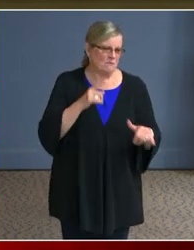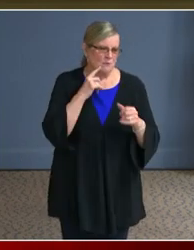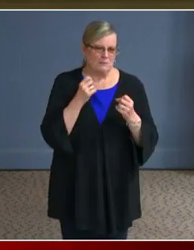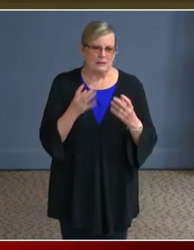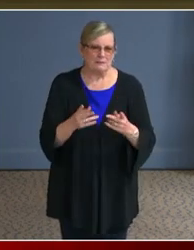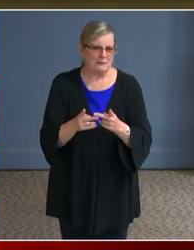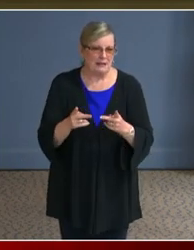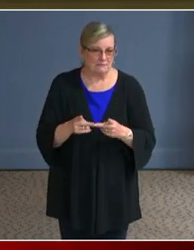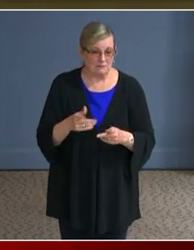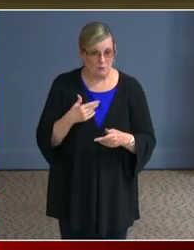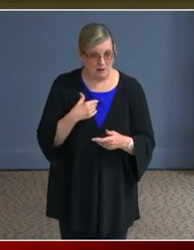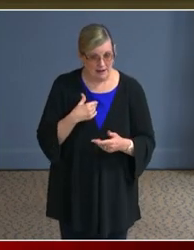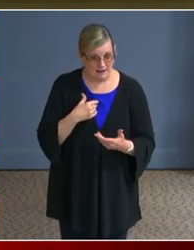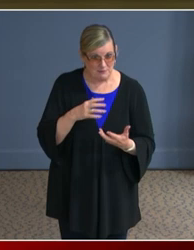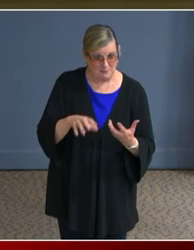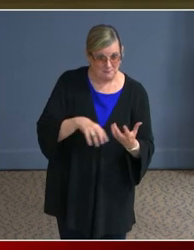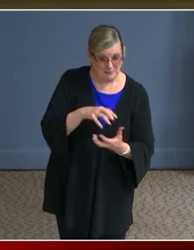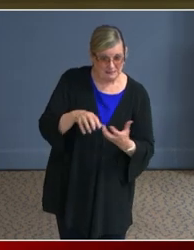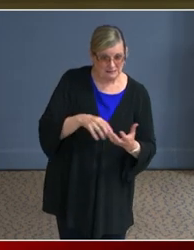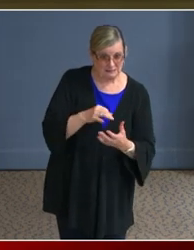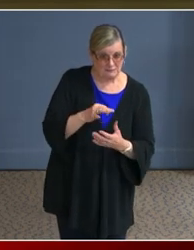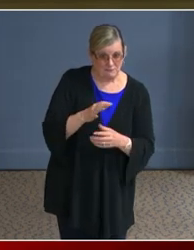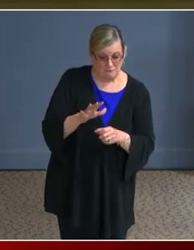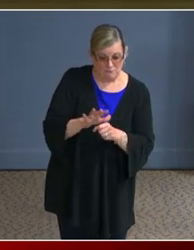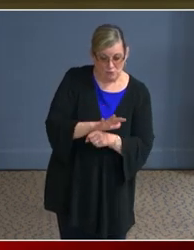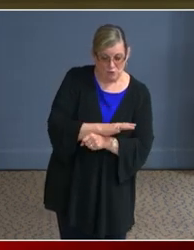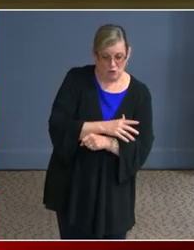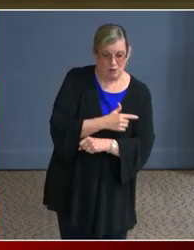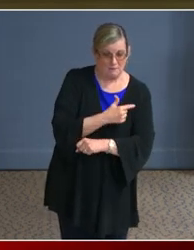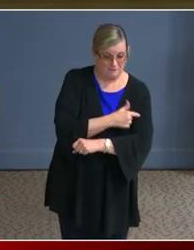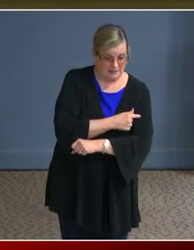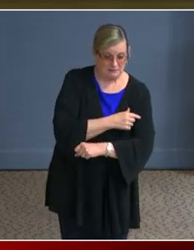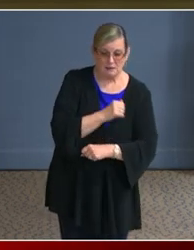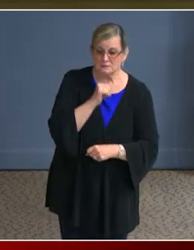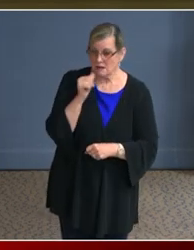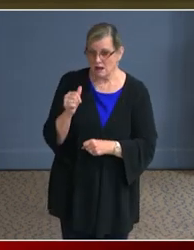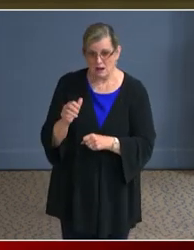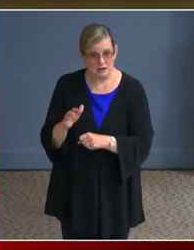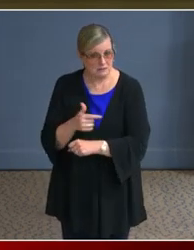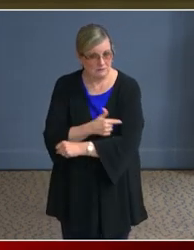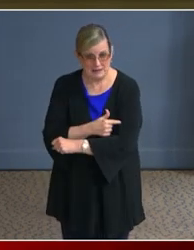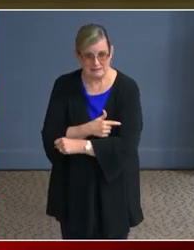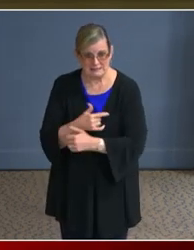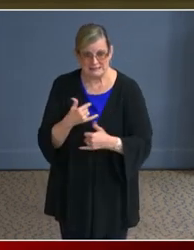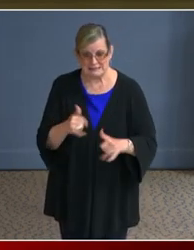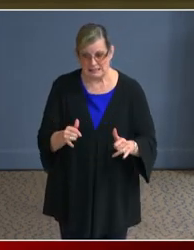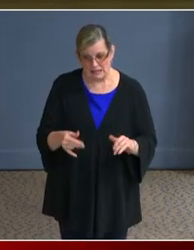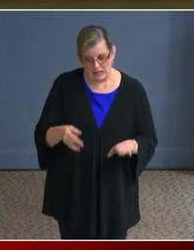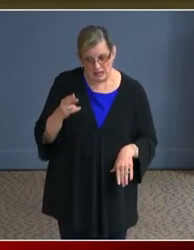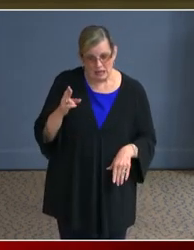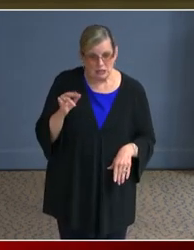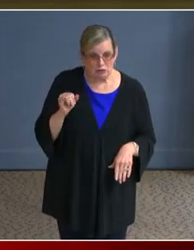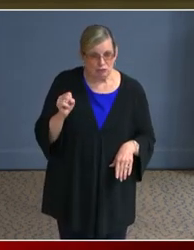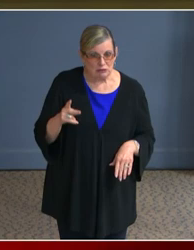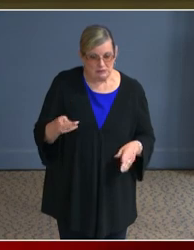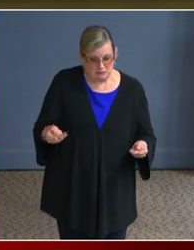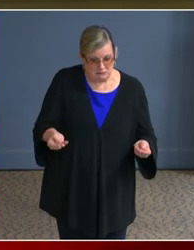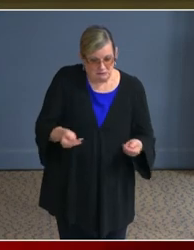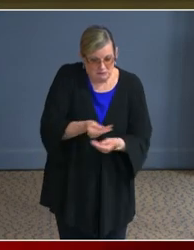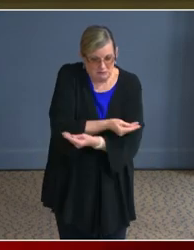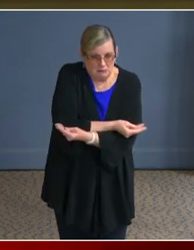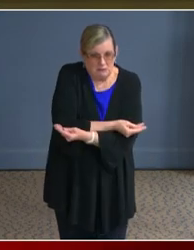a mix of fully vaccinated and unvaccinated individuals, there is still a risk of transmission, particularly to those individuals who